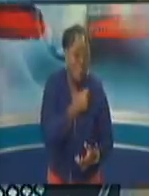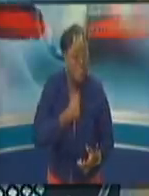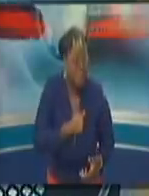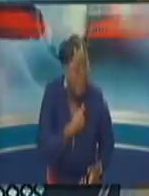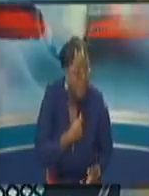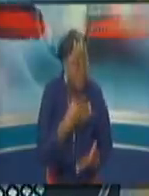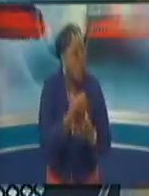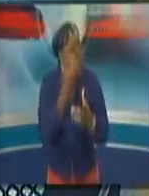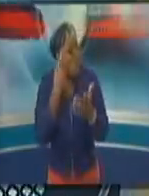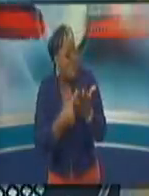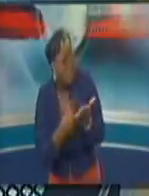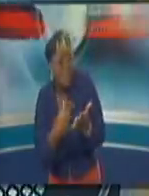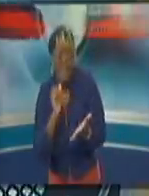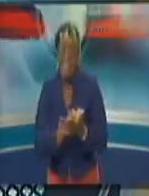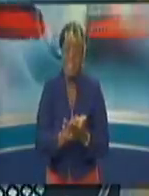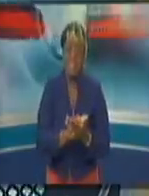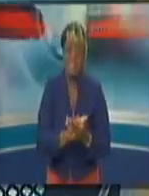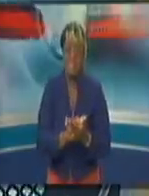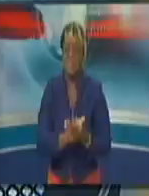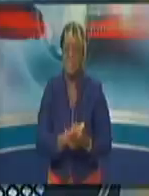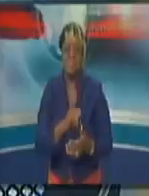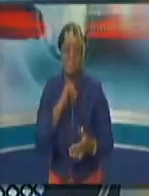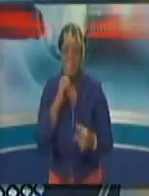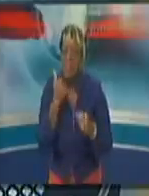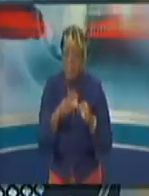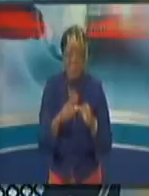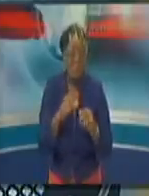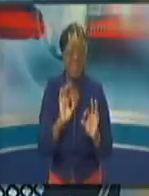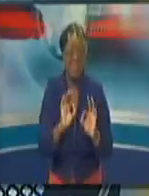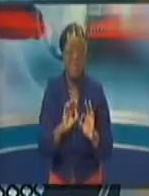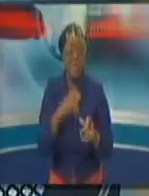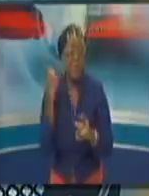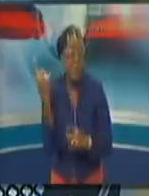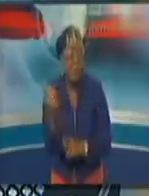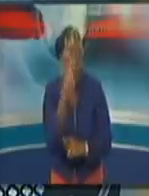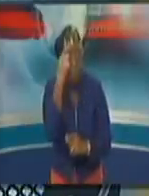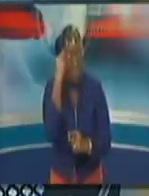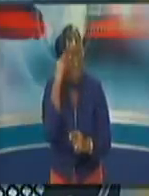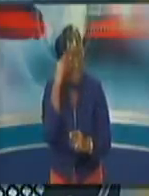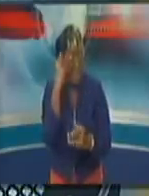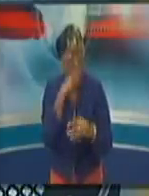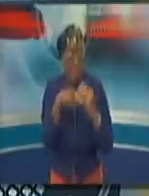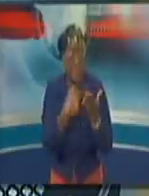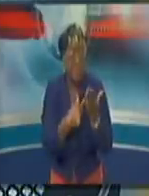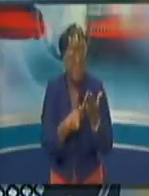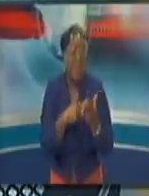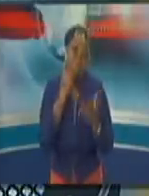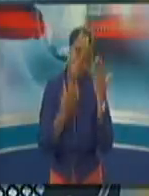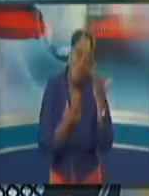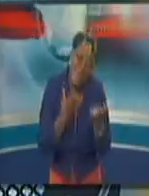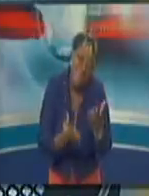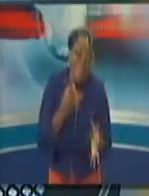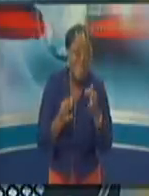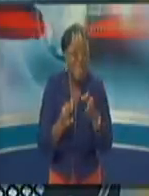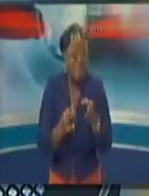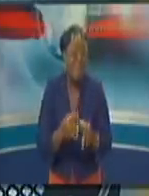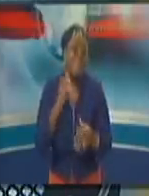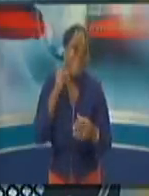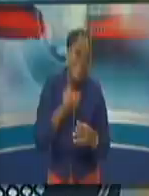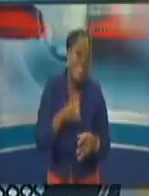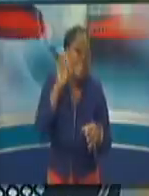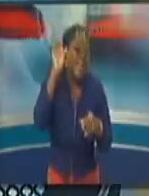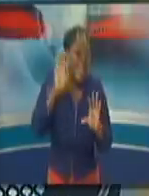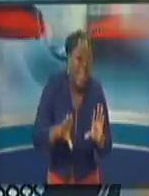thought you should have done. Hindsight is 20/20. We could always think about what we could have and should have. It's important to value the good memories,